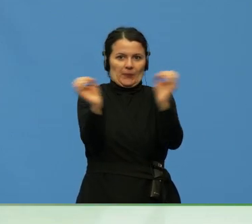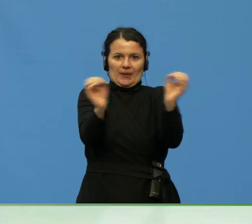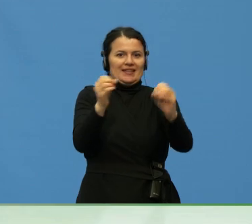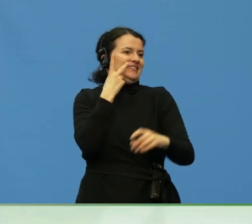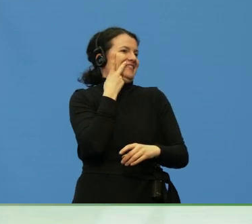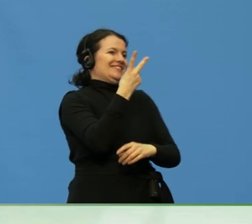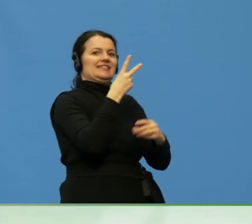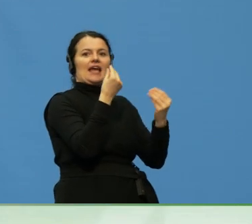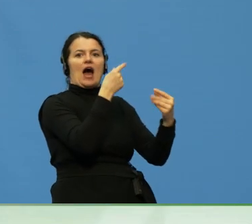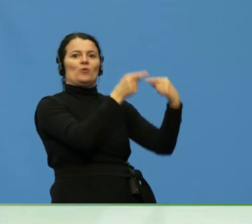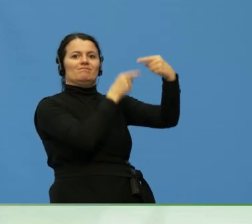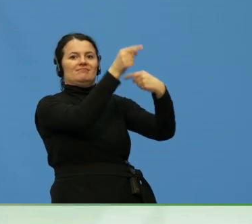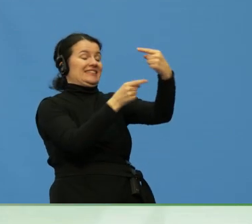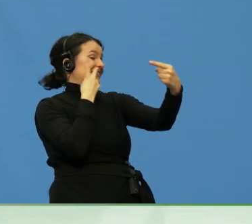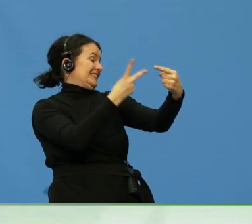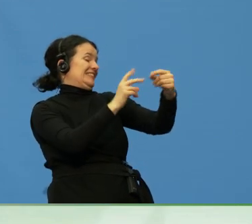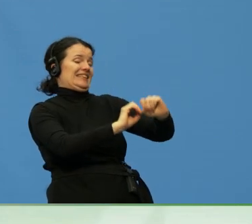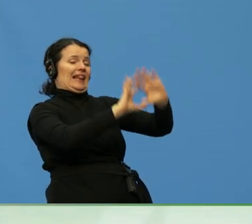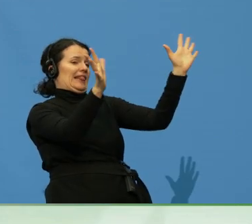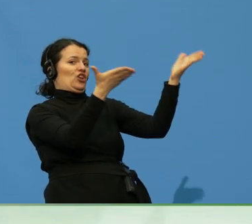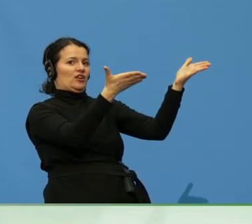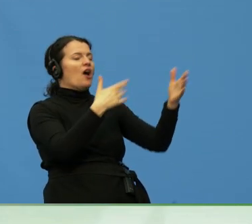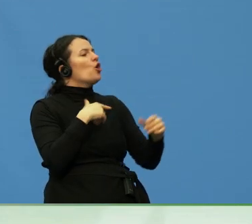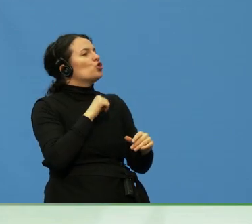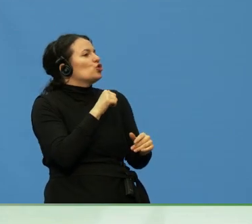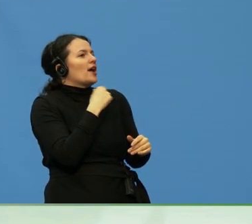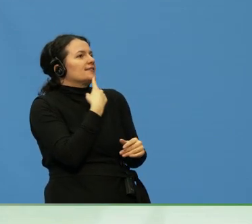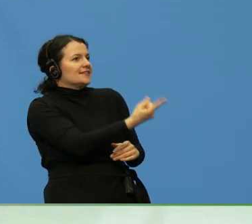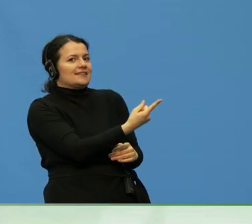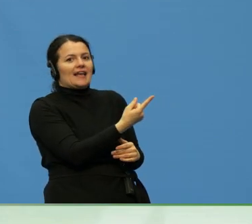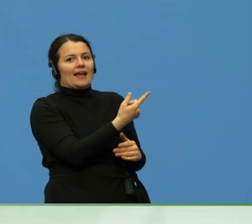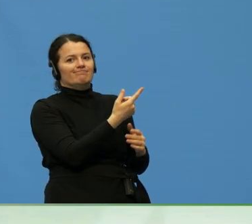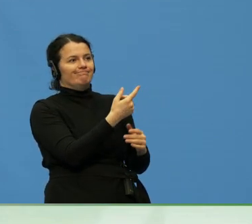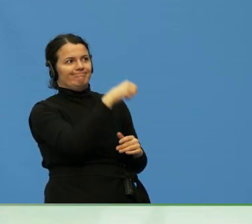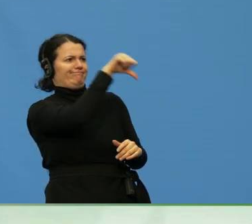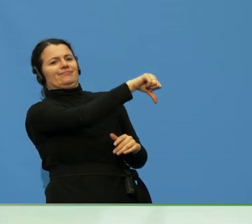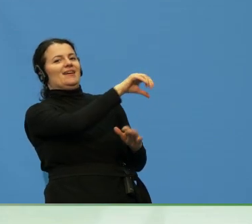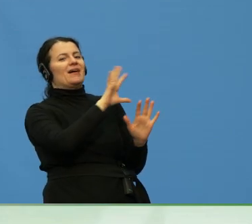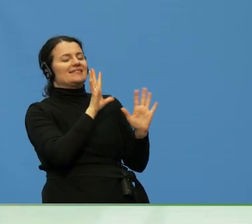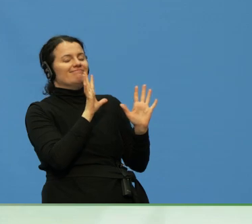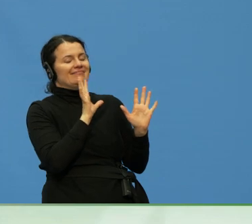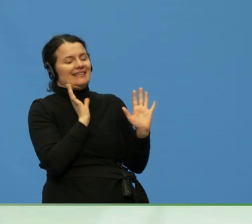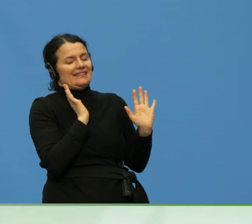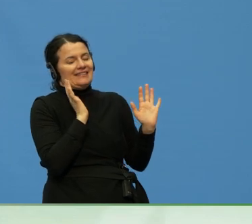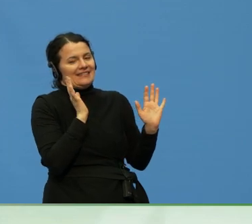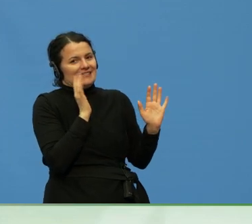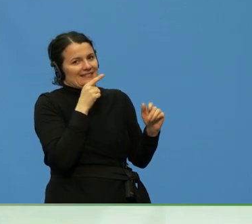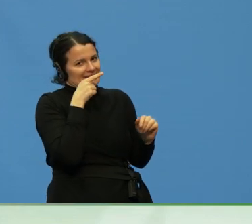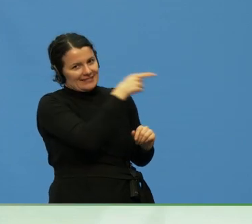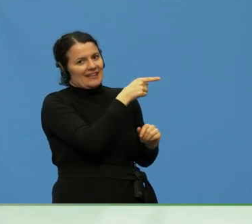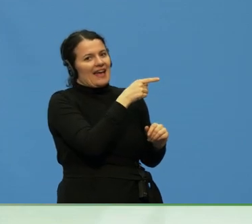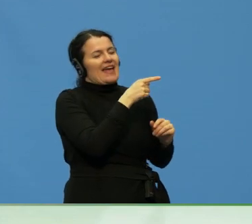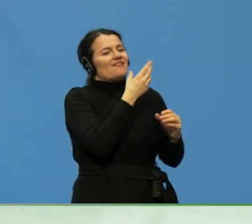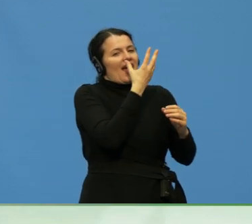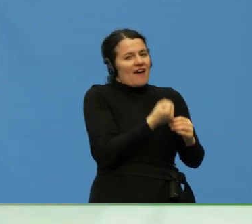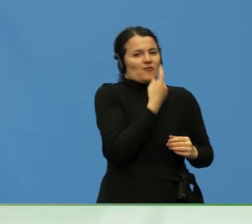former colleagues, there's something very pragmatically important about having somebody